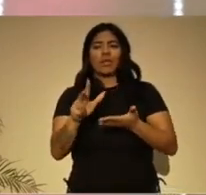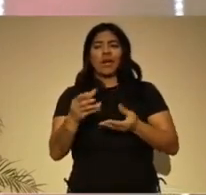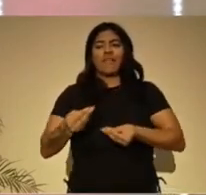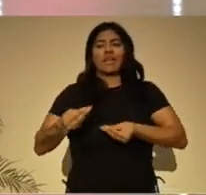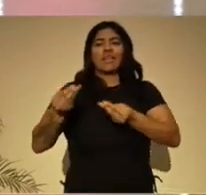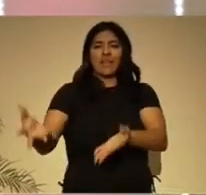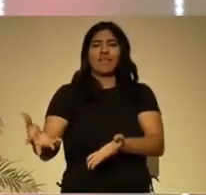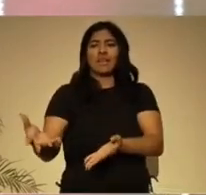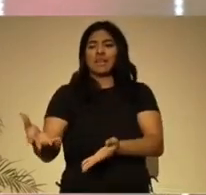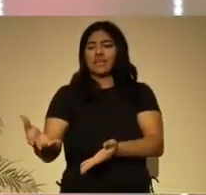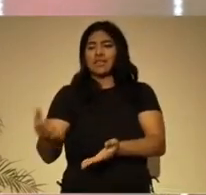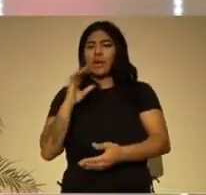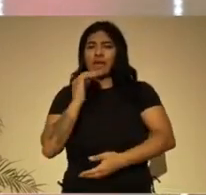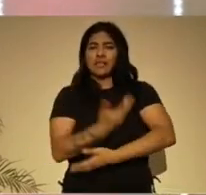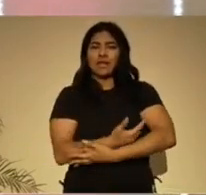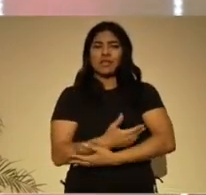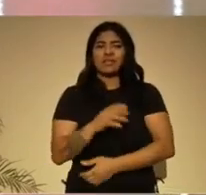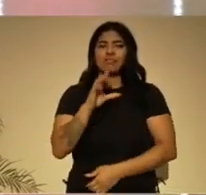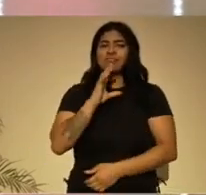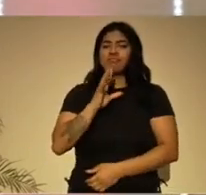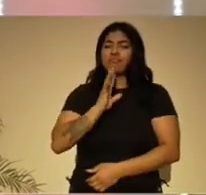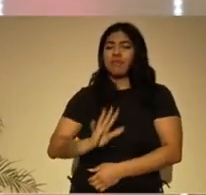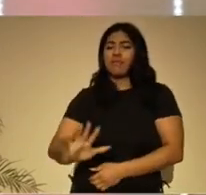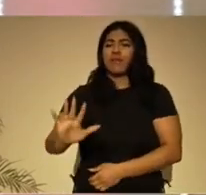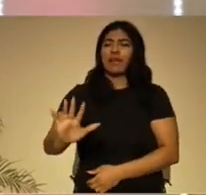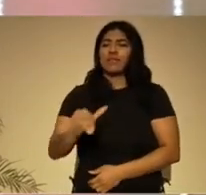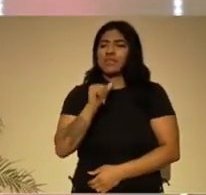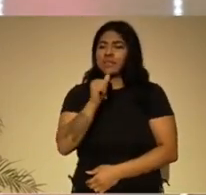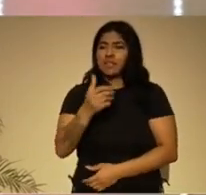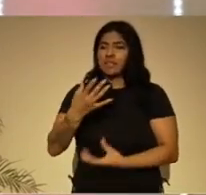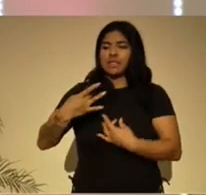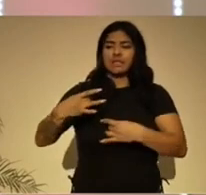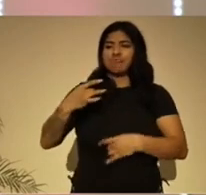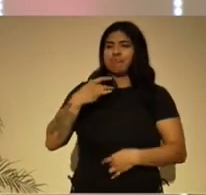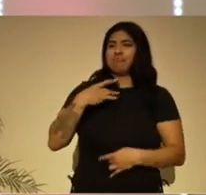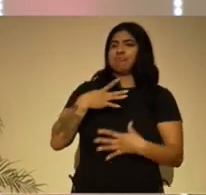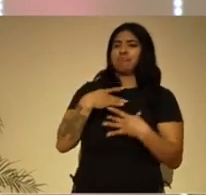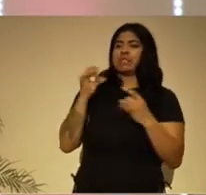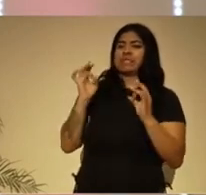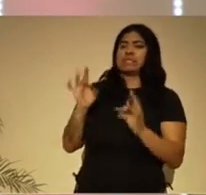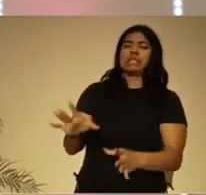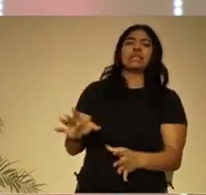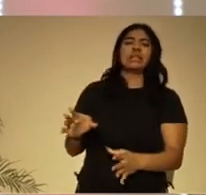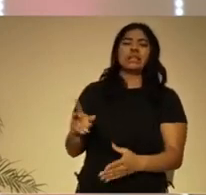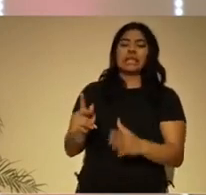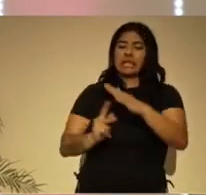incentives. And this 5-year-old still does not like kindergarten.